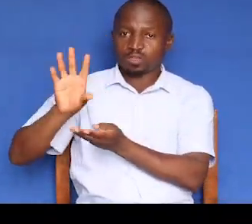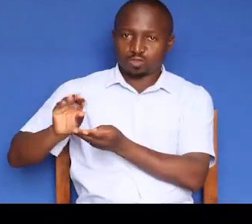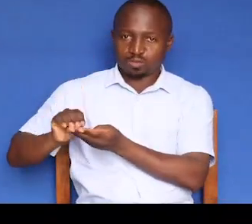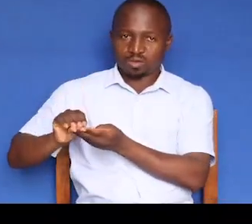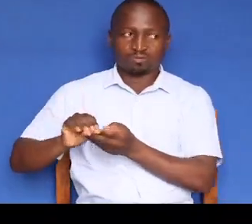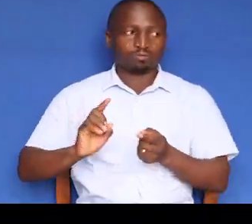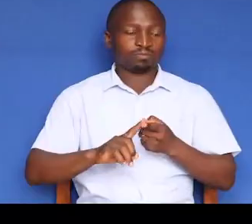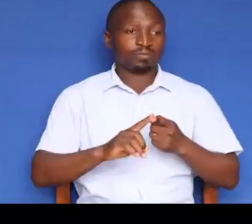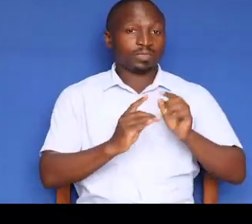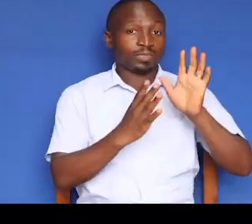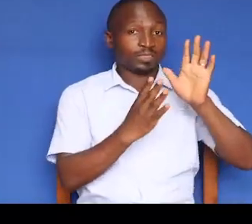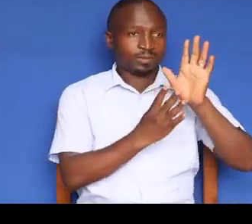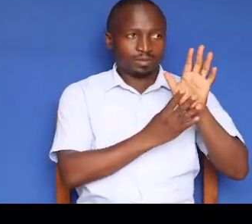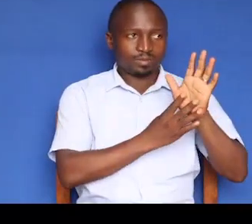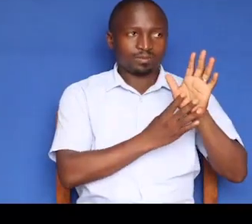At 9,